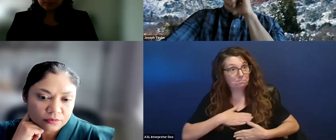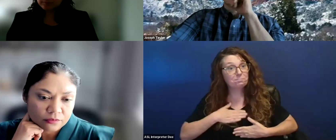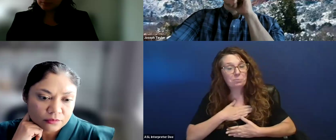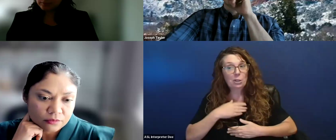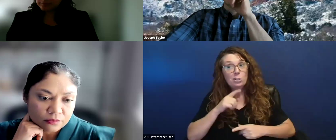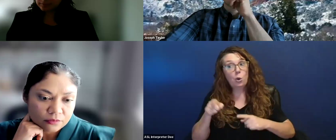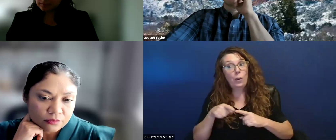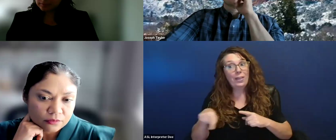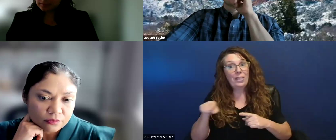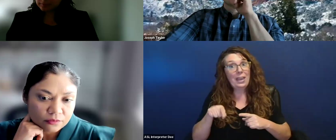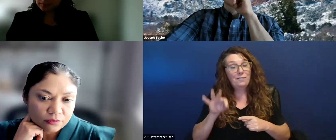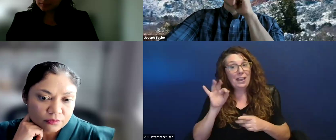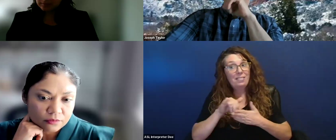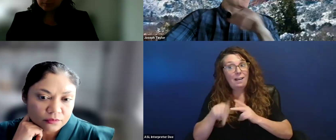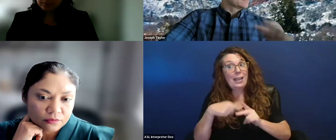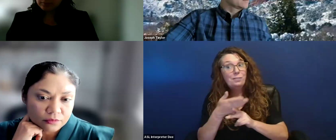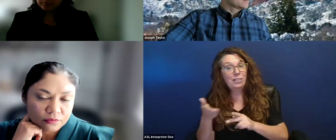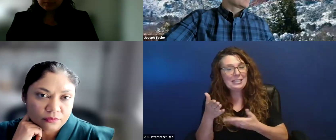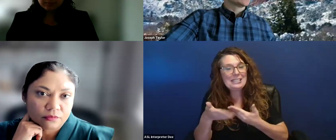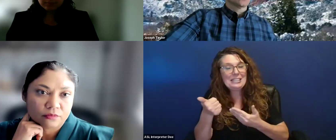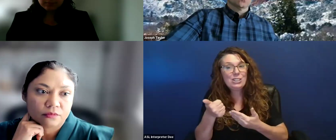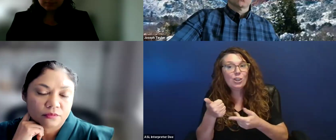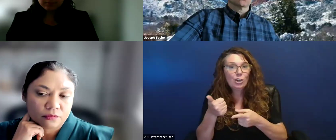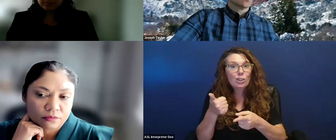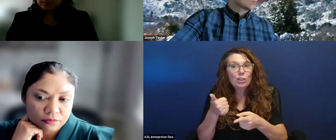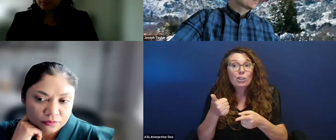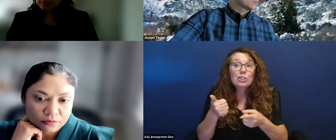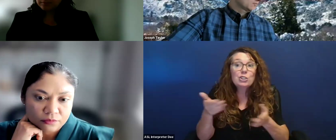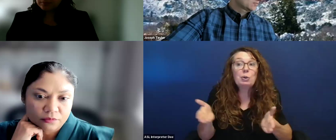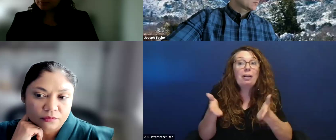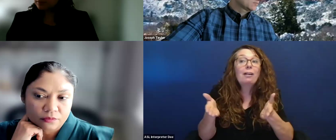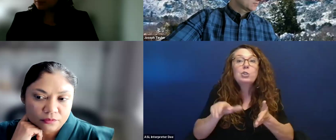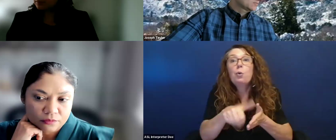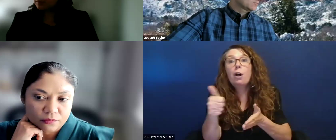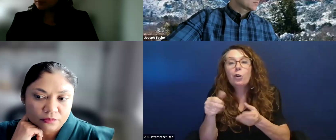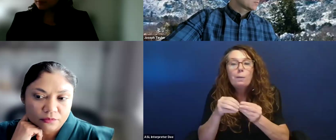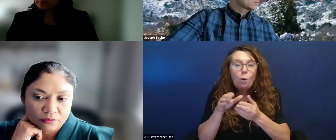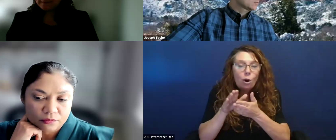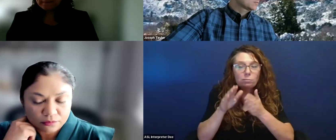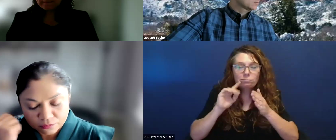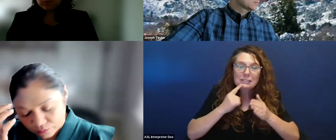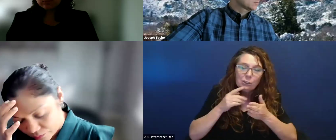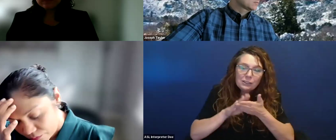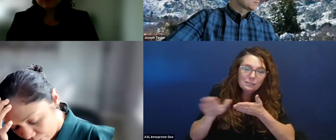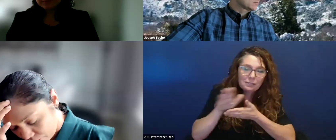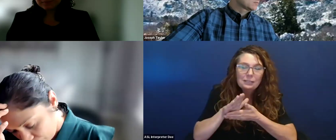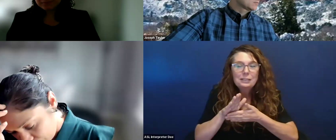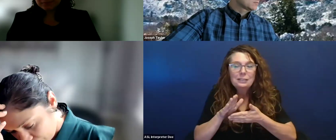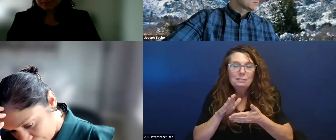they find those types of things, then it's easier to get them to other more academic ones because they already see the value of getting